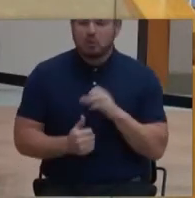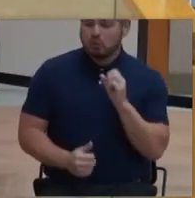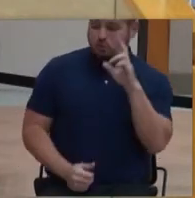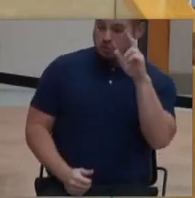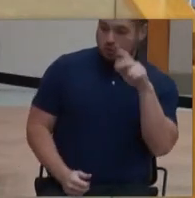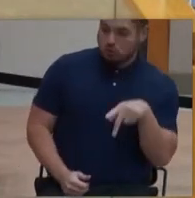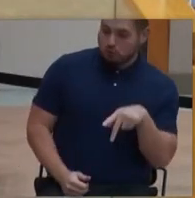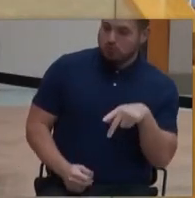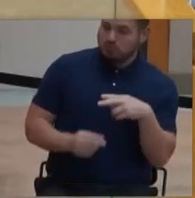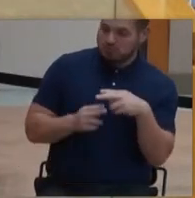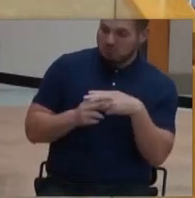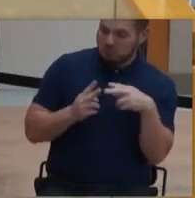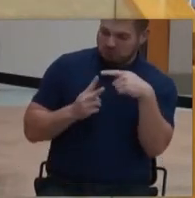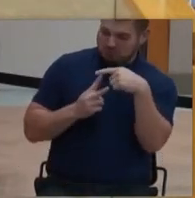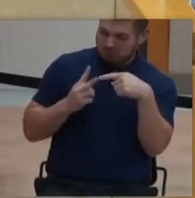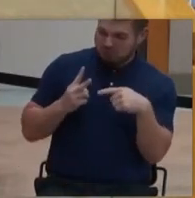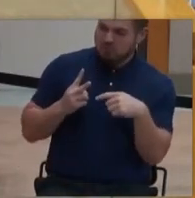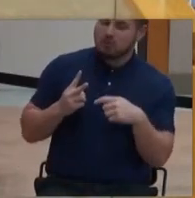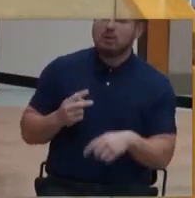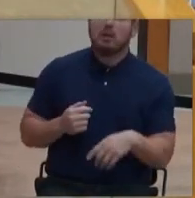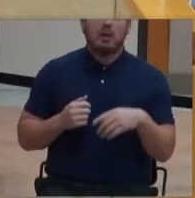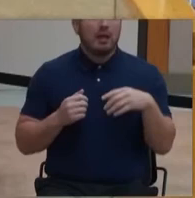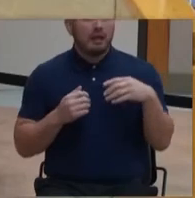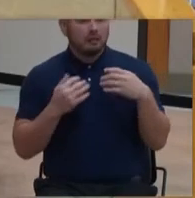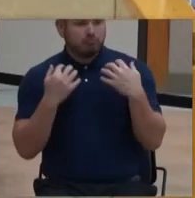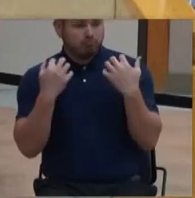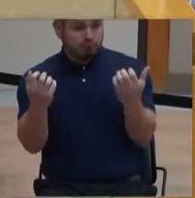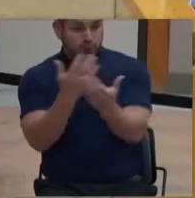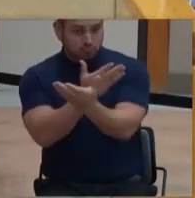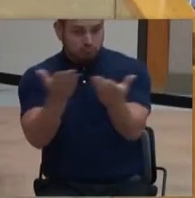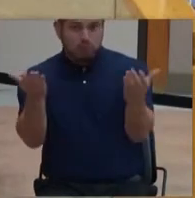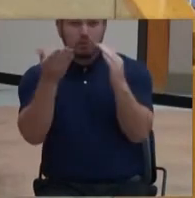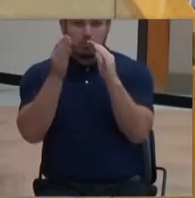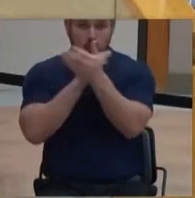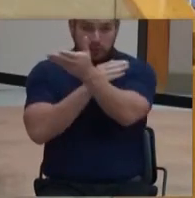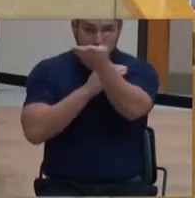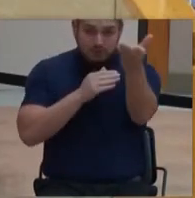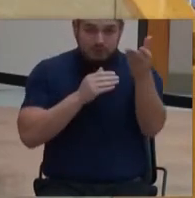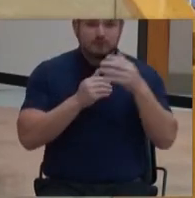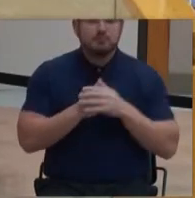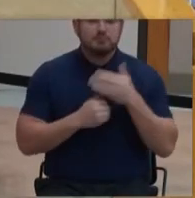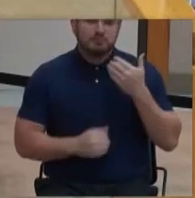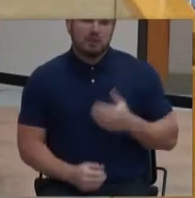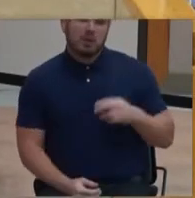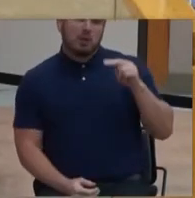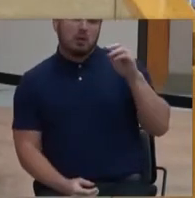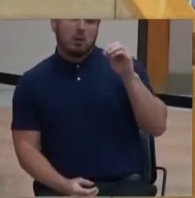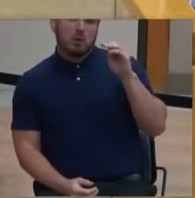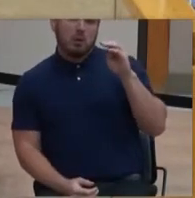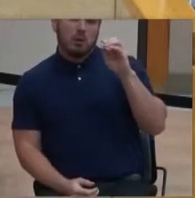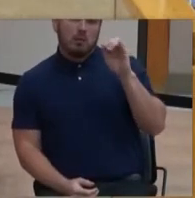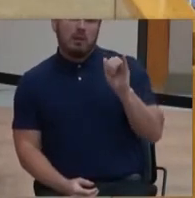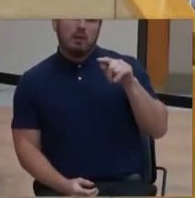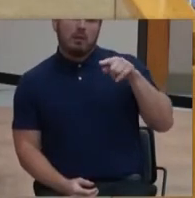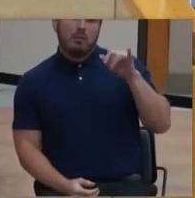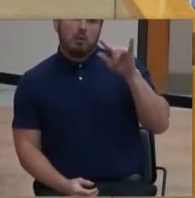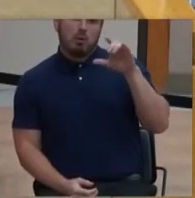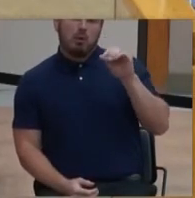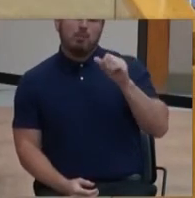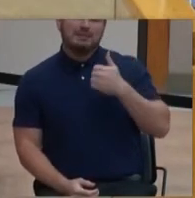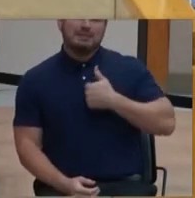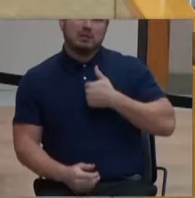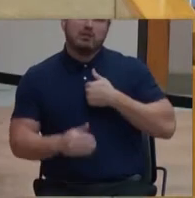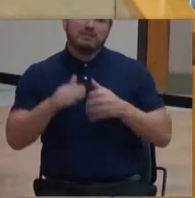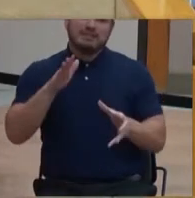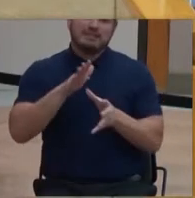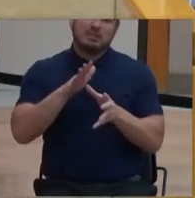Superintendents Tower and Rasmussen, and members of the community. My name is Noemi Portillo, and I'm currently a senior at Segerstrom High School.